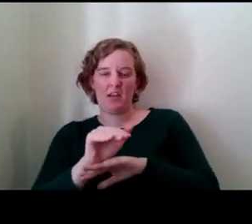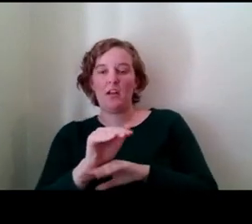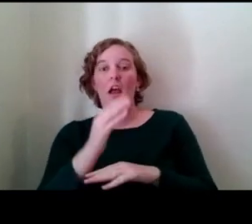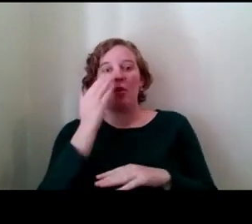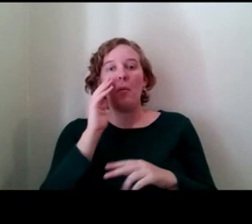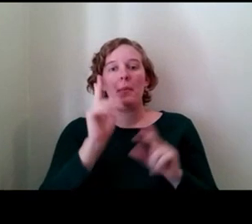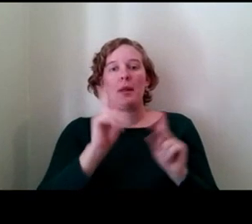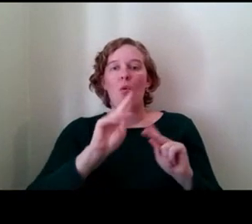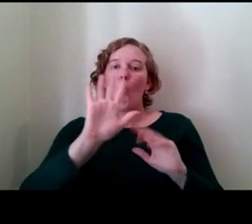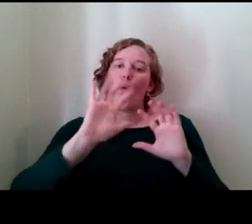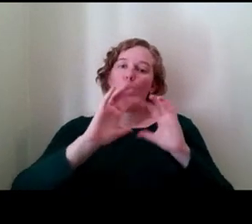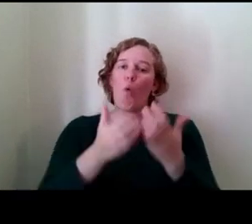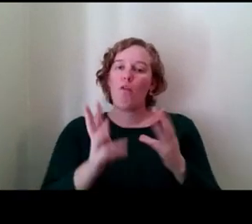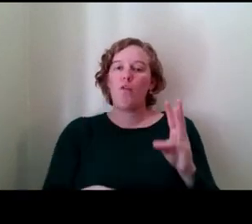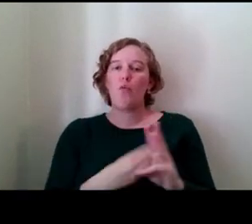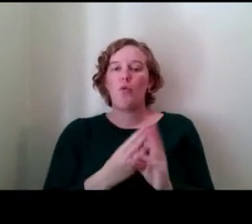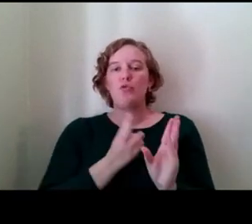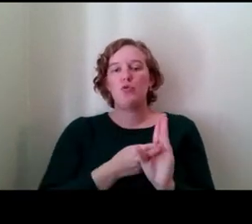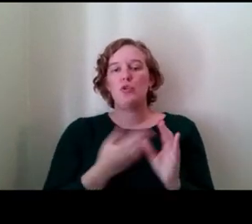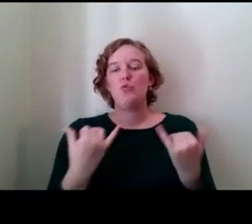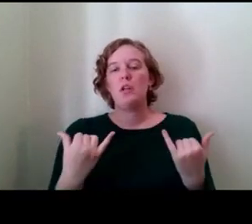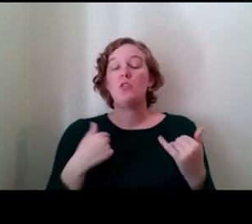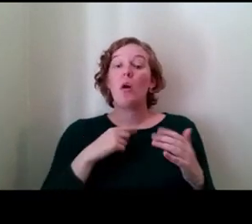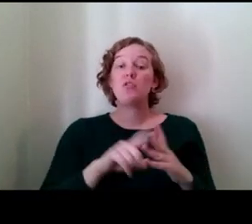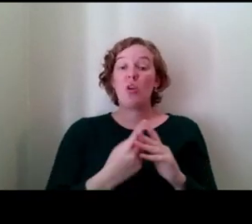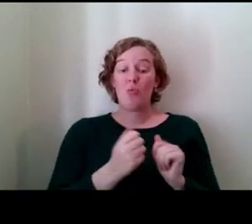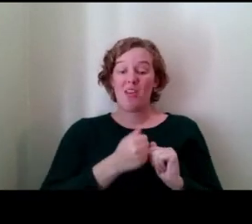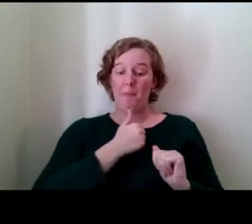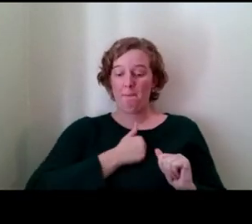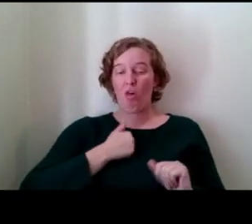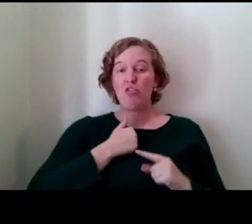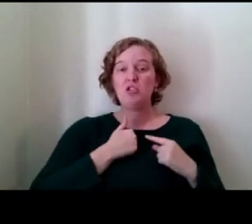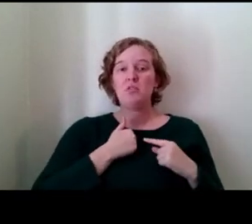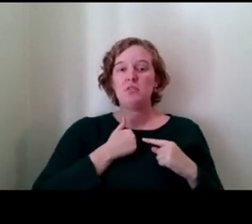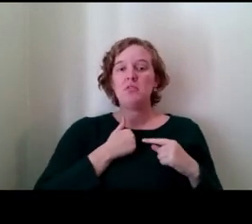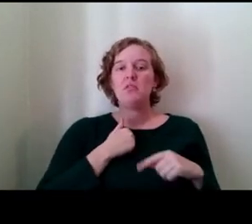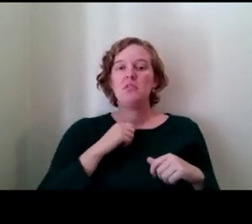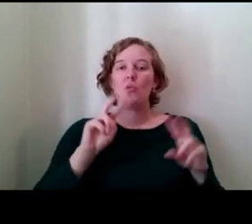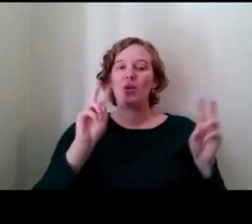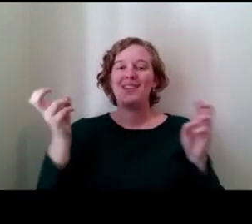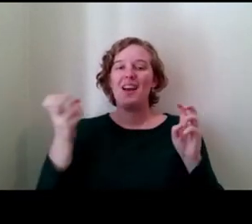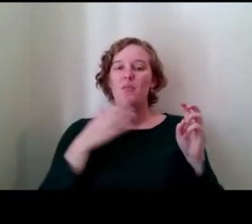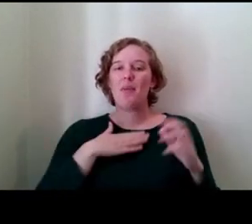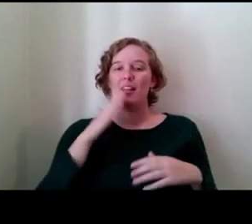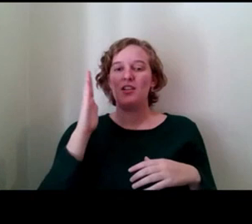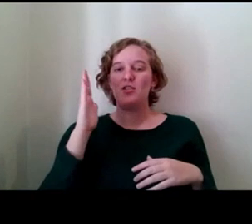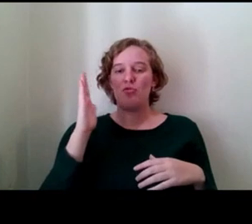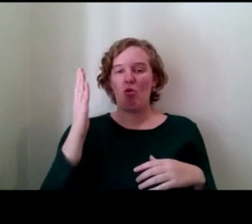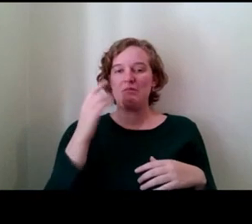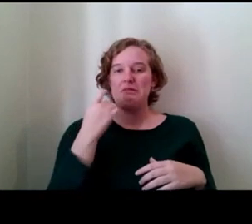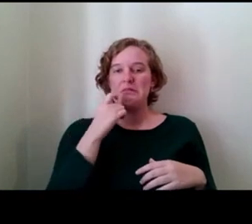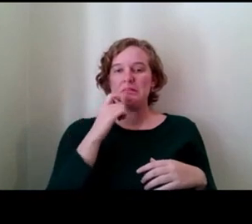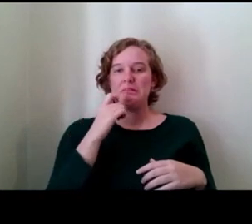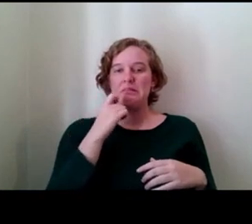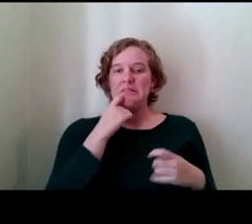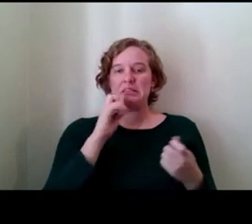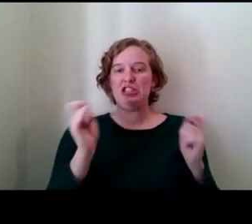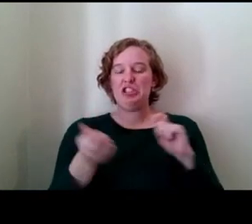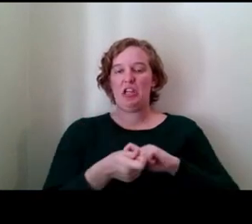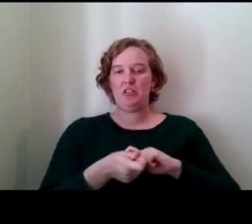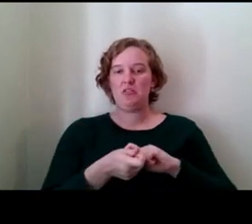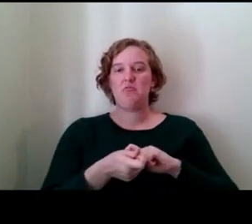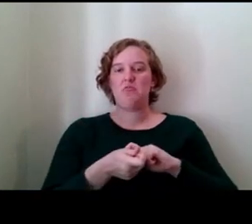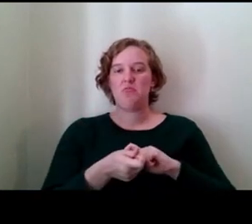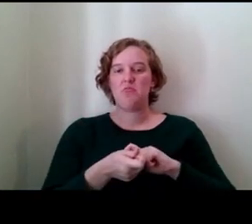world, and I'm actually going to start with an apology. So the title of my talk changed actually overnight, based